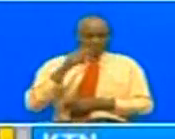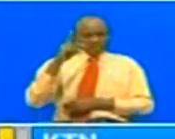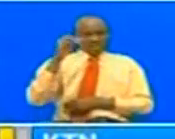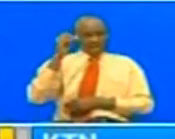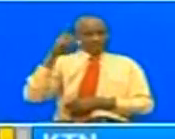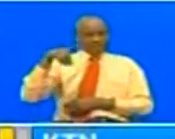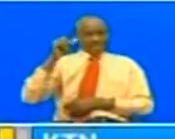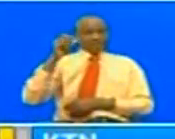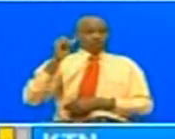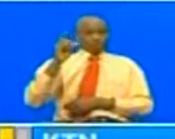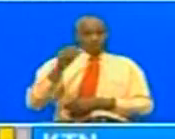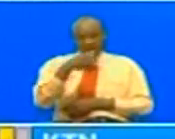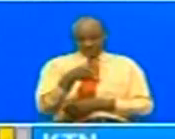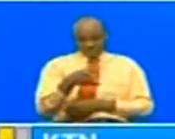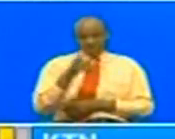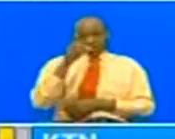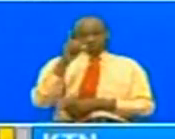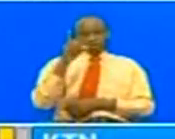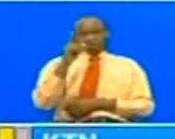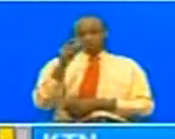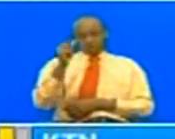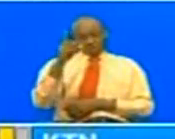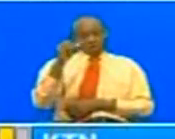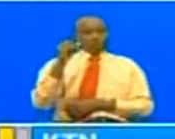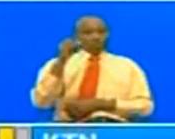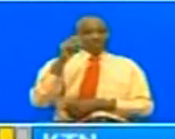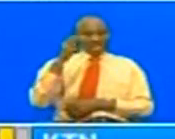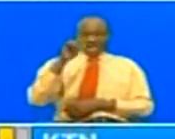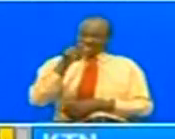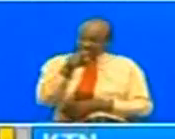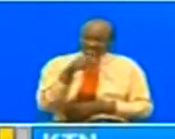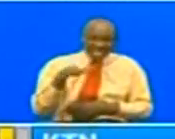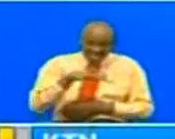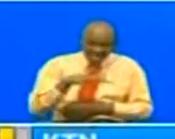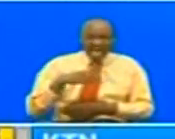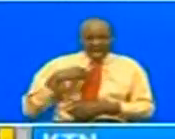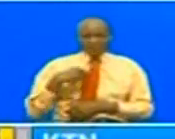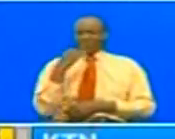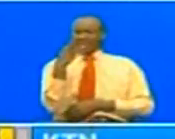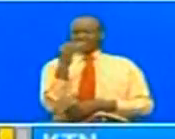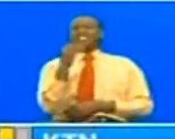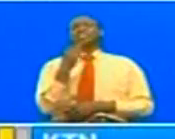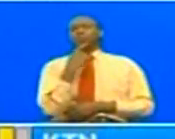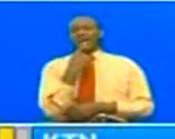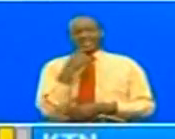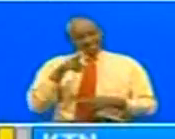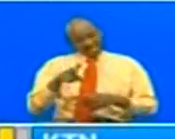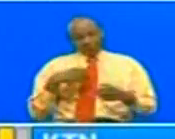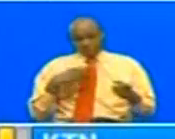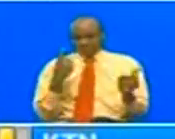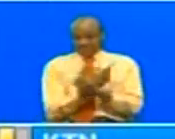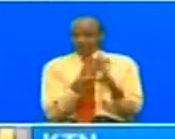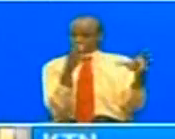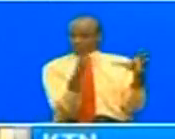is Todonyang, where in 2011, at this northeastern side of the county, over 30 Turkanas were attacked by the